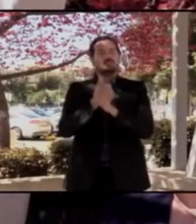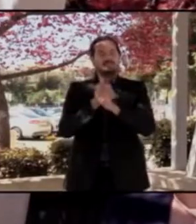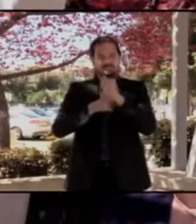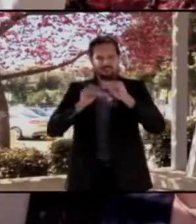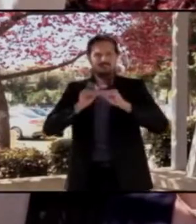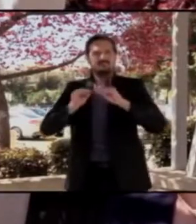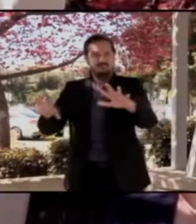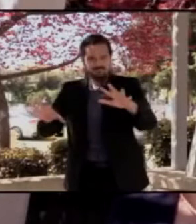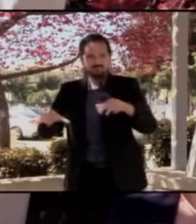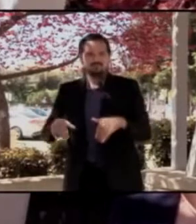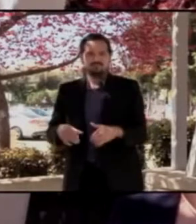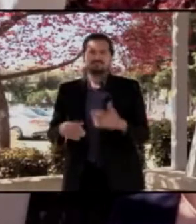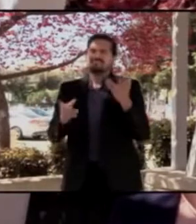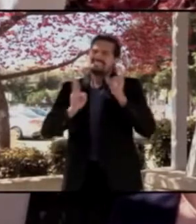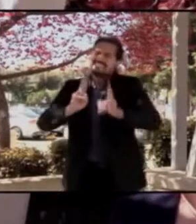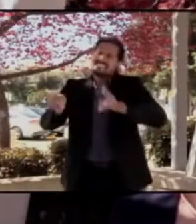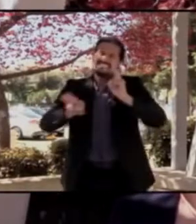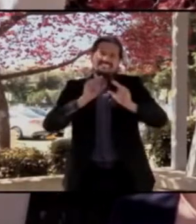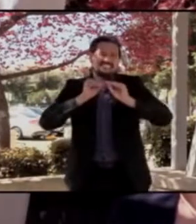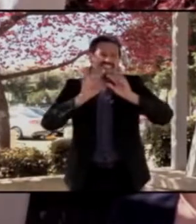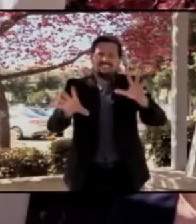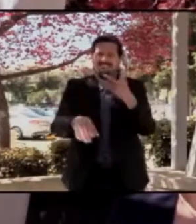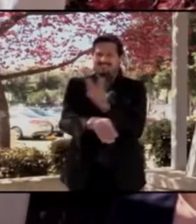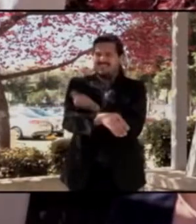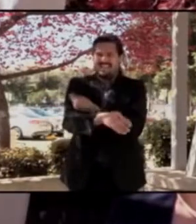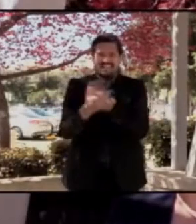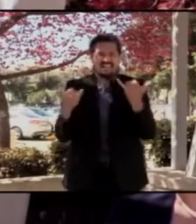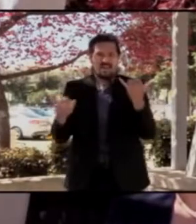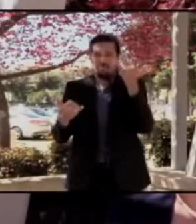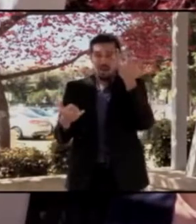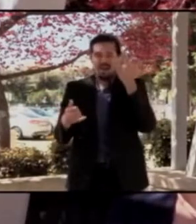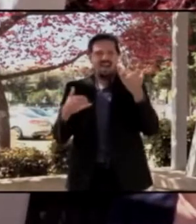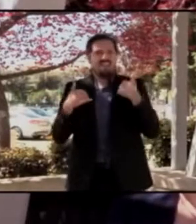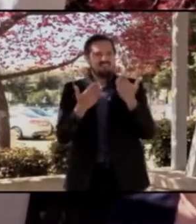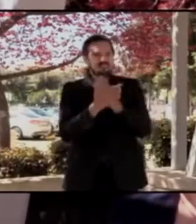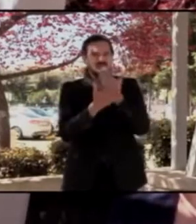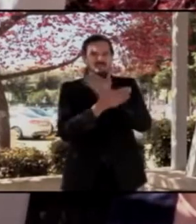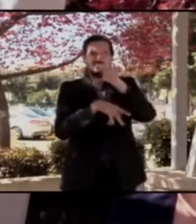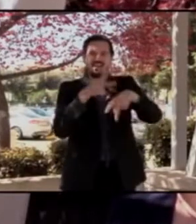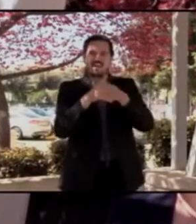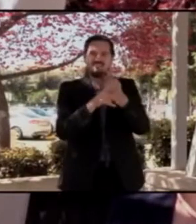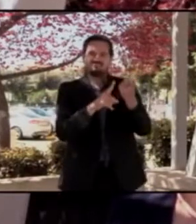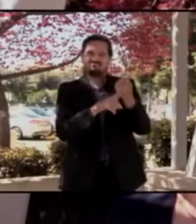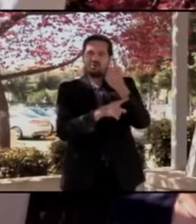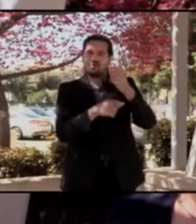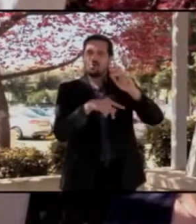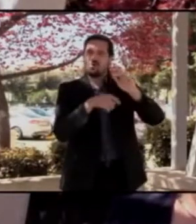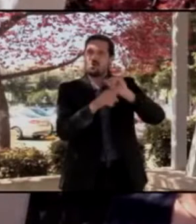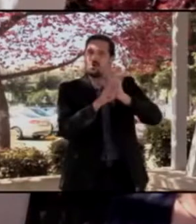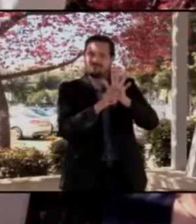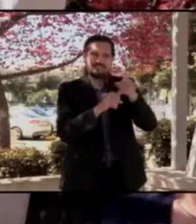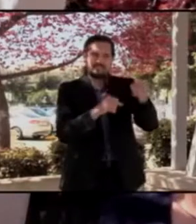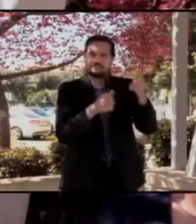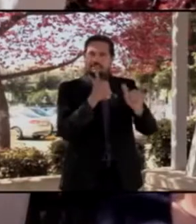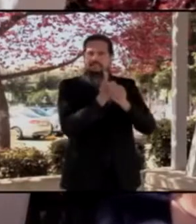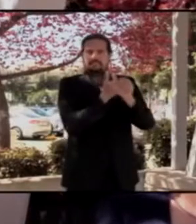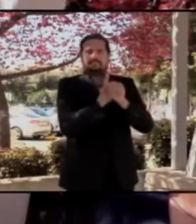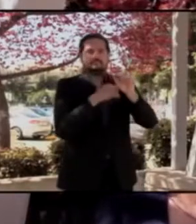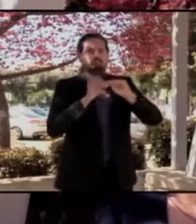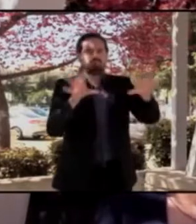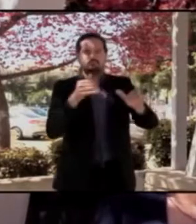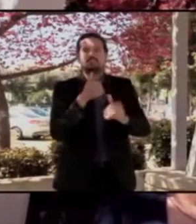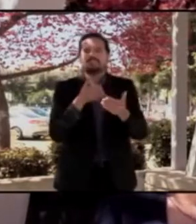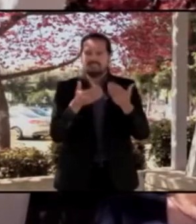get, the safer we are, and hopefully we'll get everyone vaccinated in the next several months. I don't know if you addressed it while the plane was